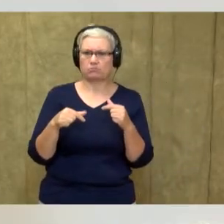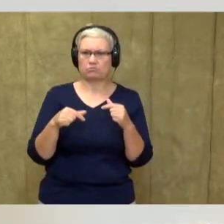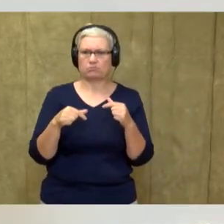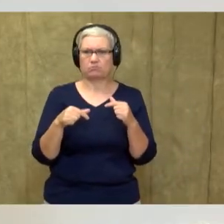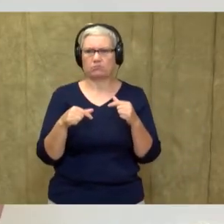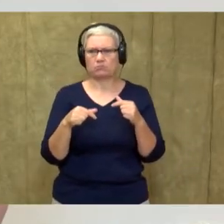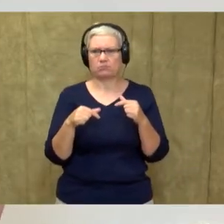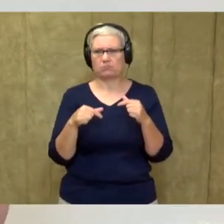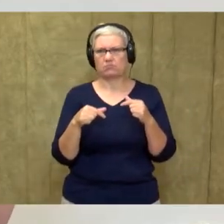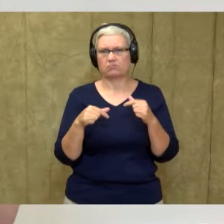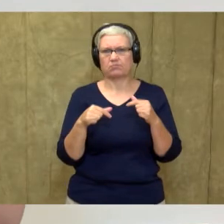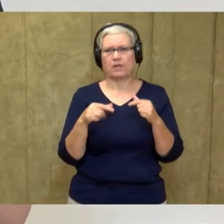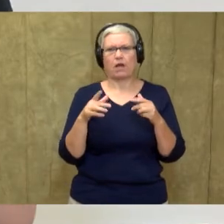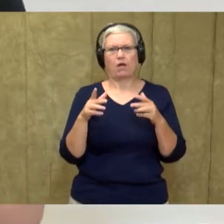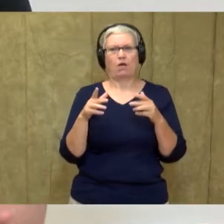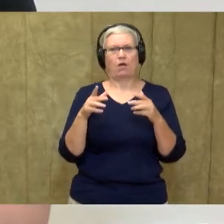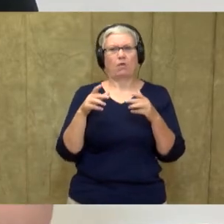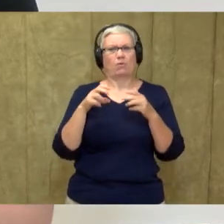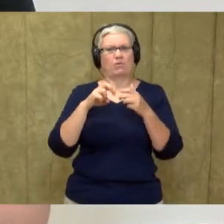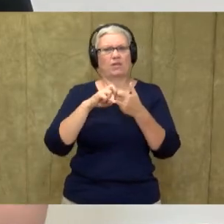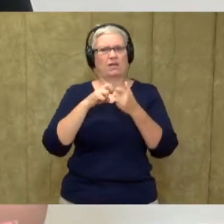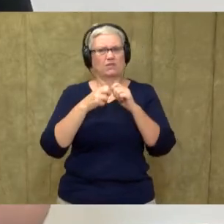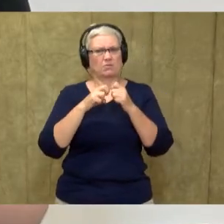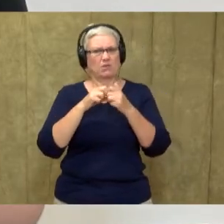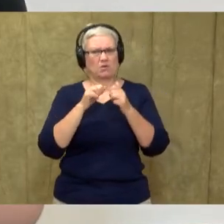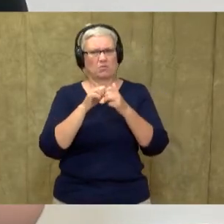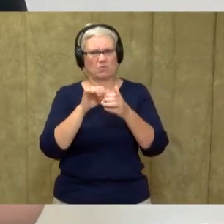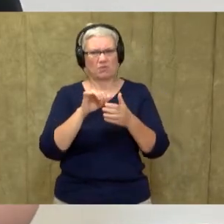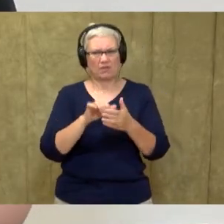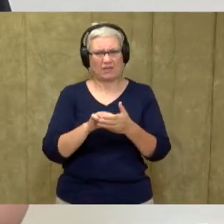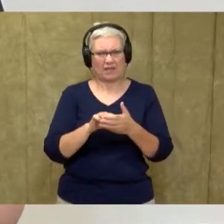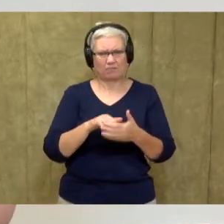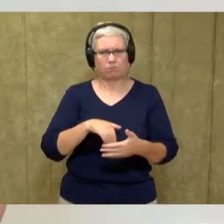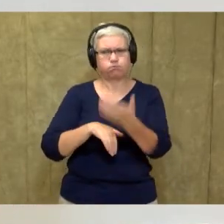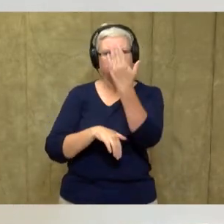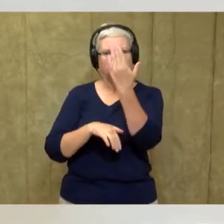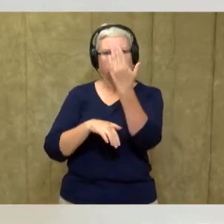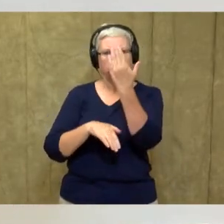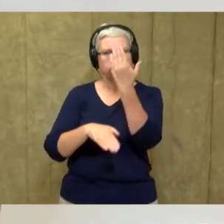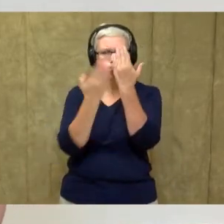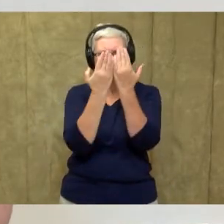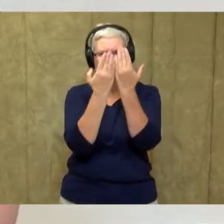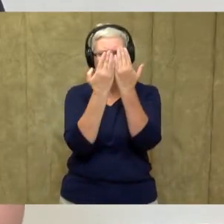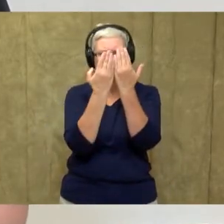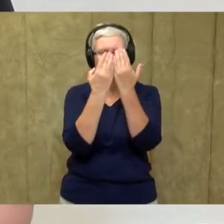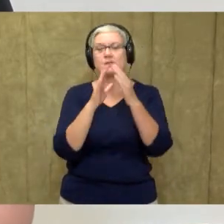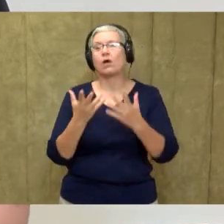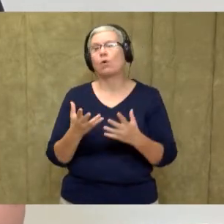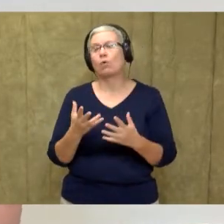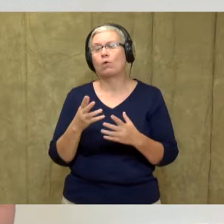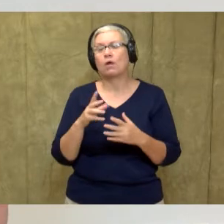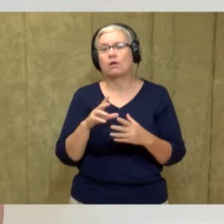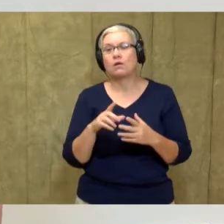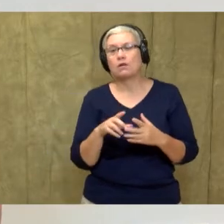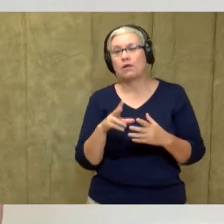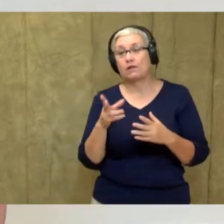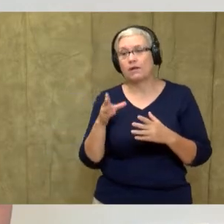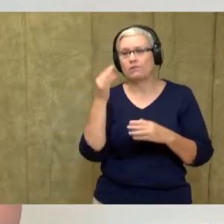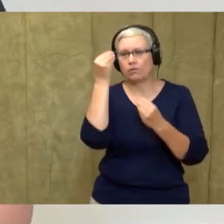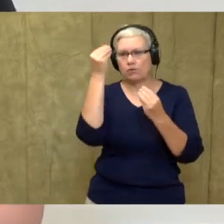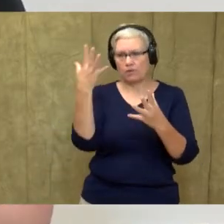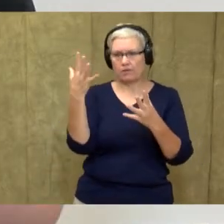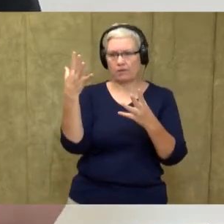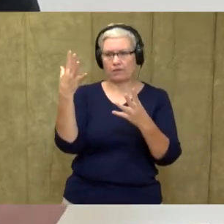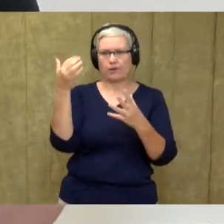mind starts saying, oh, wait a minute, there's a problem with that, right? And we all do this. And in fact, if you look at the news every